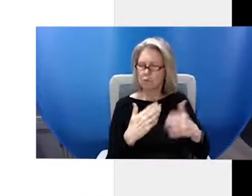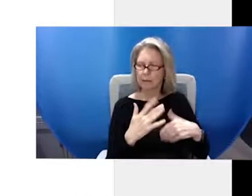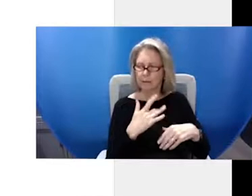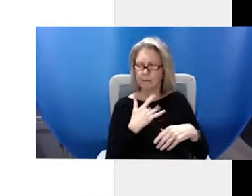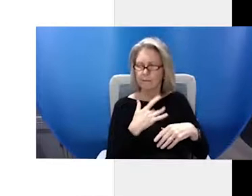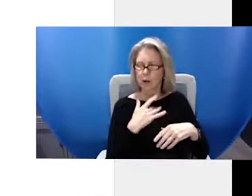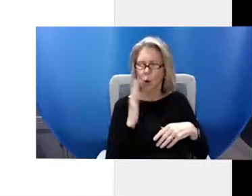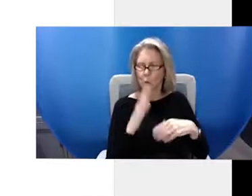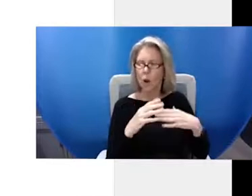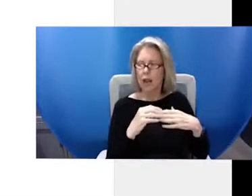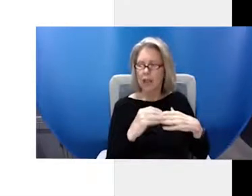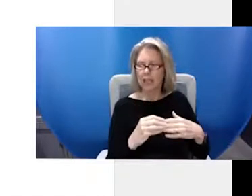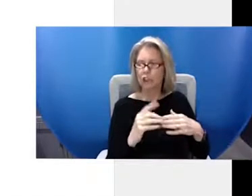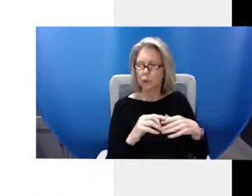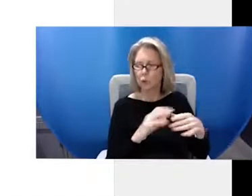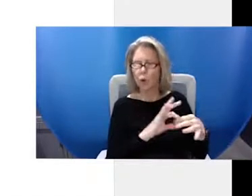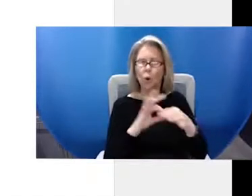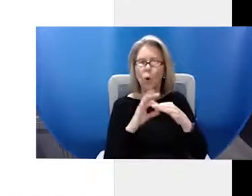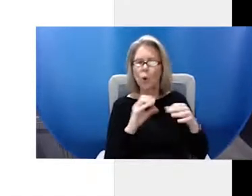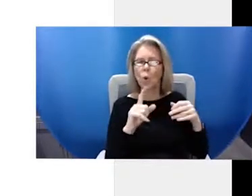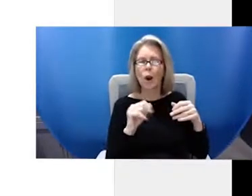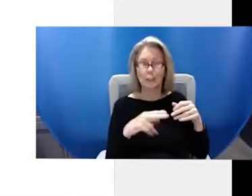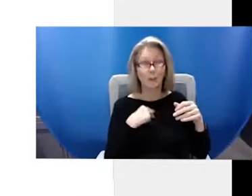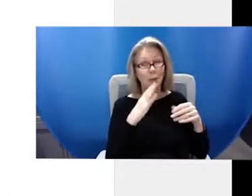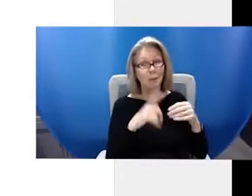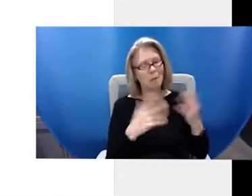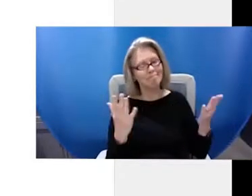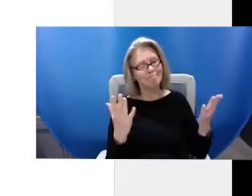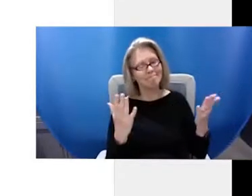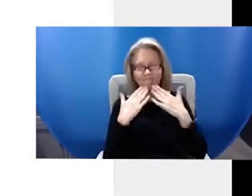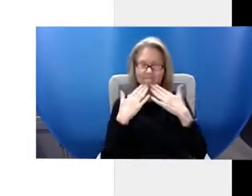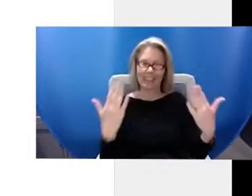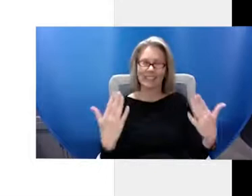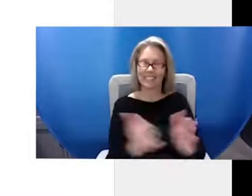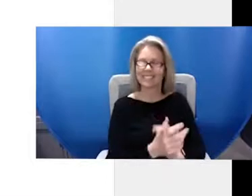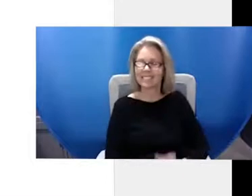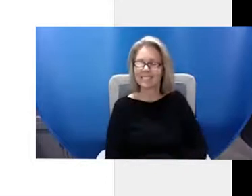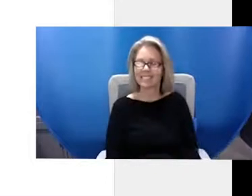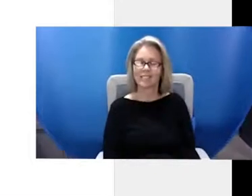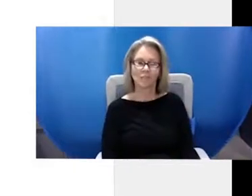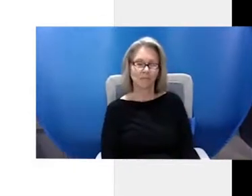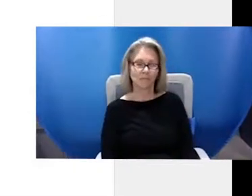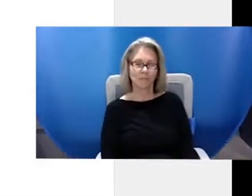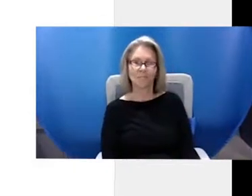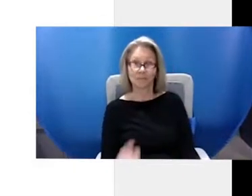kinetic process that I feel will lead to that so-called coalition that we are talking about. So yeah, thanks.